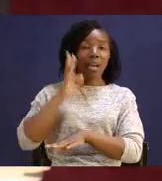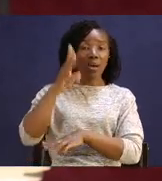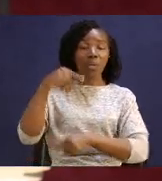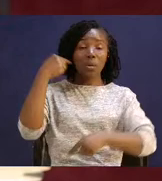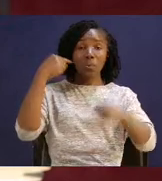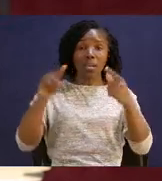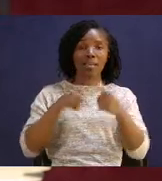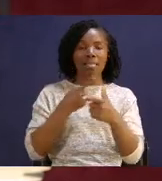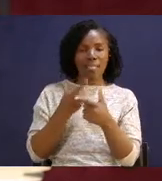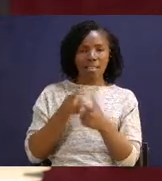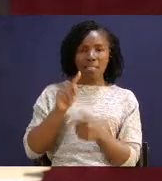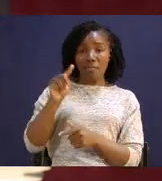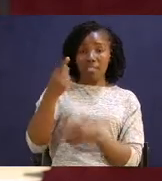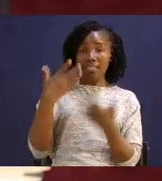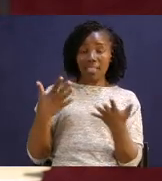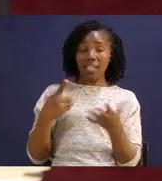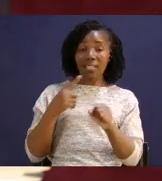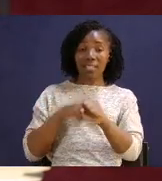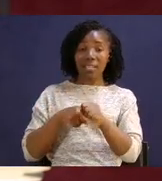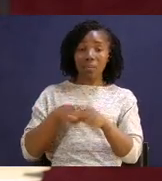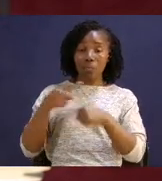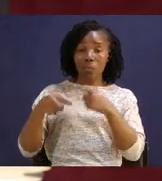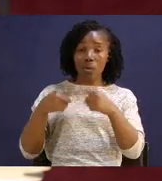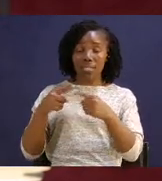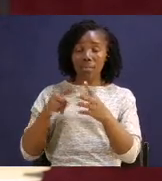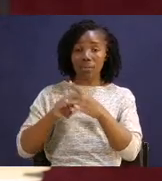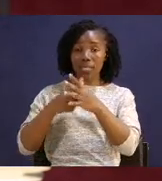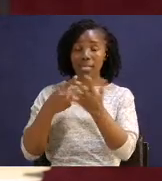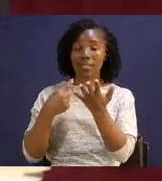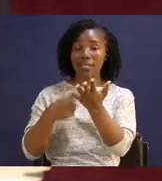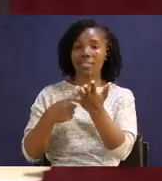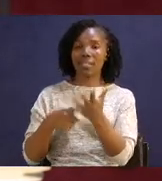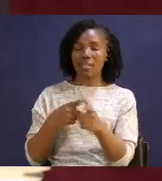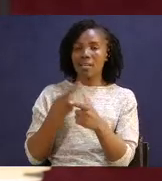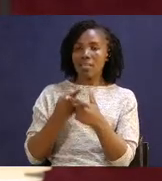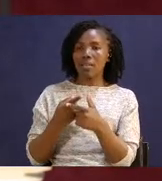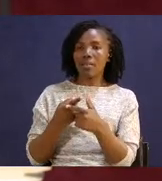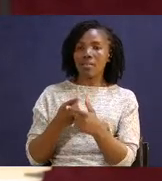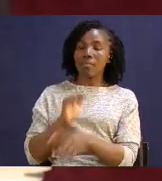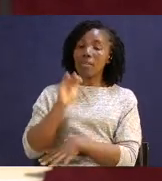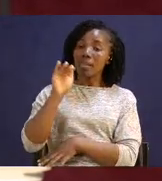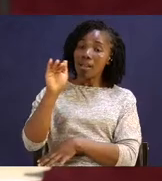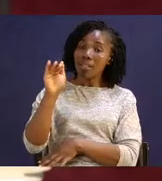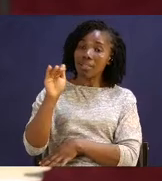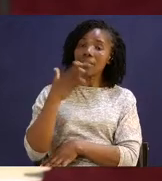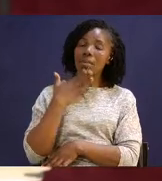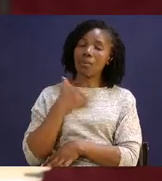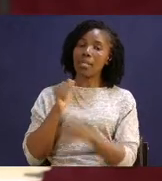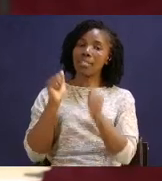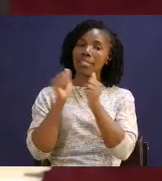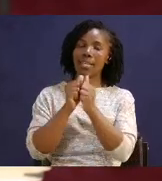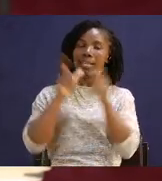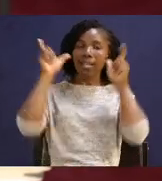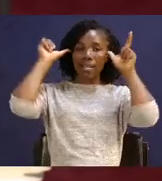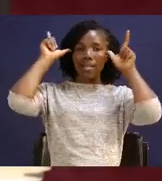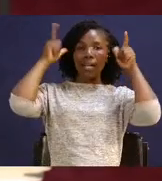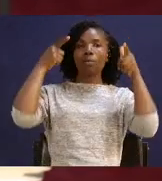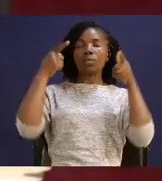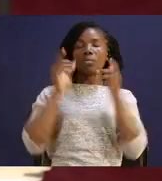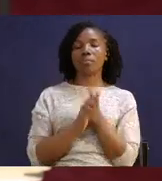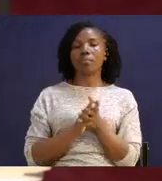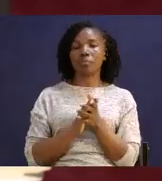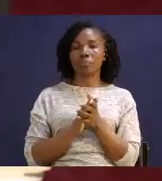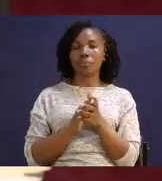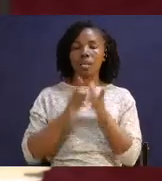Then they asked, the first thing they asked is this, they're very simple. 10 cows. Actually, 10 cows, there's one more